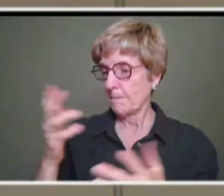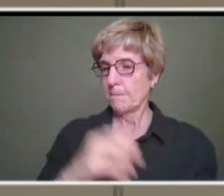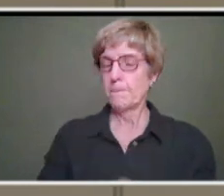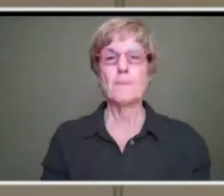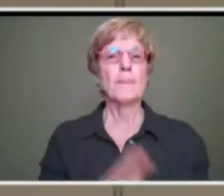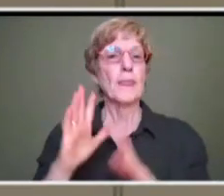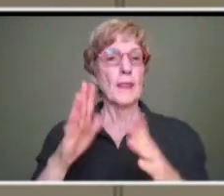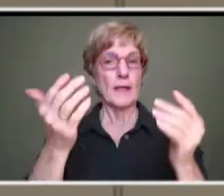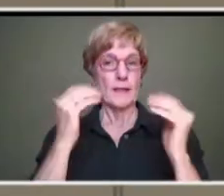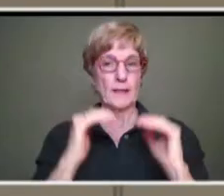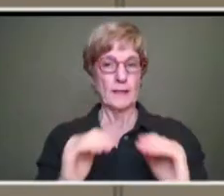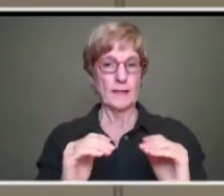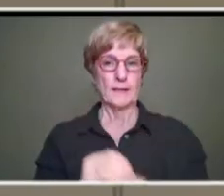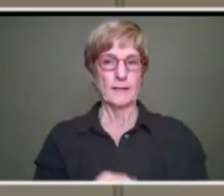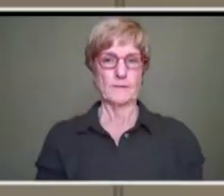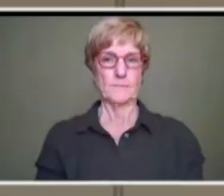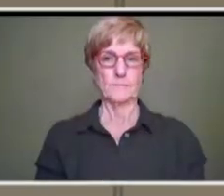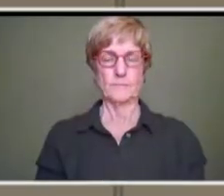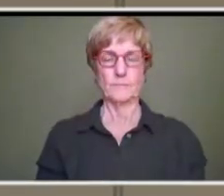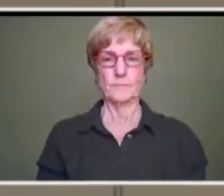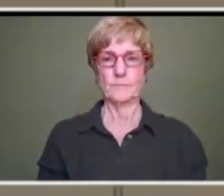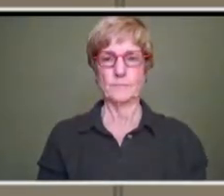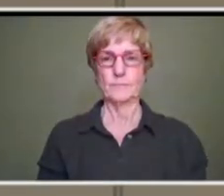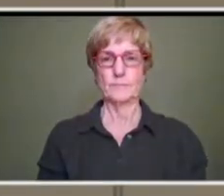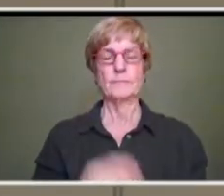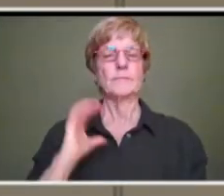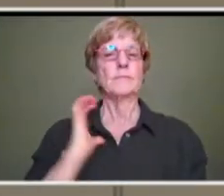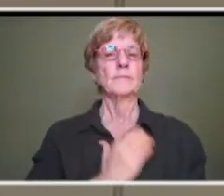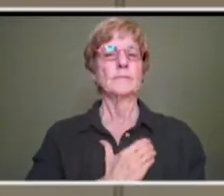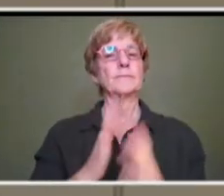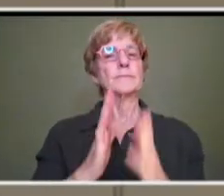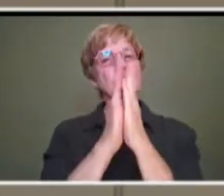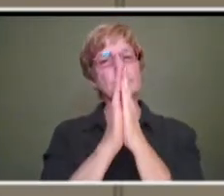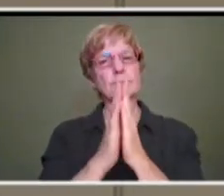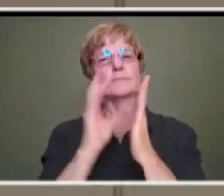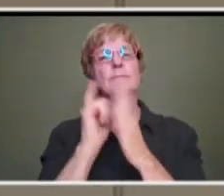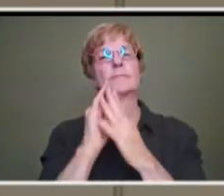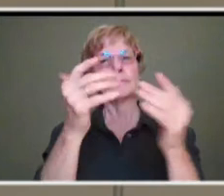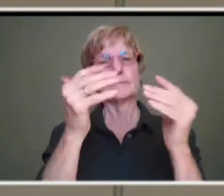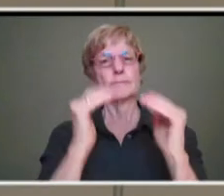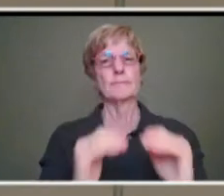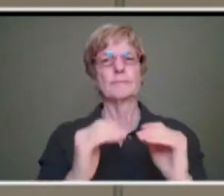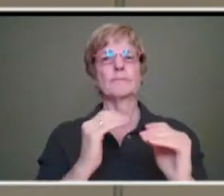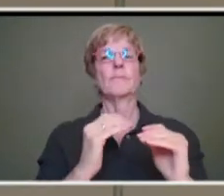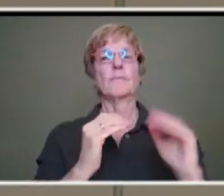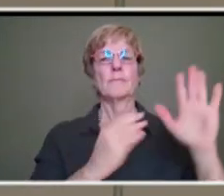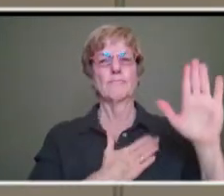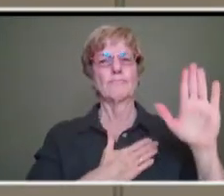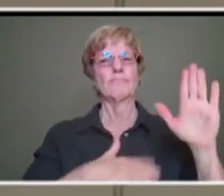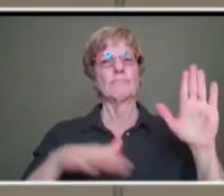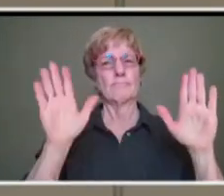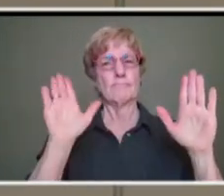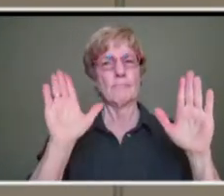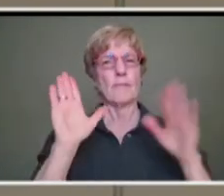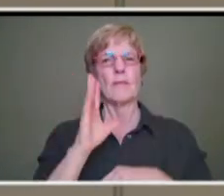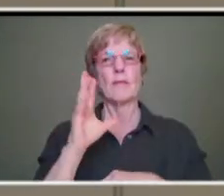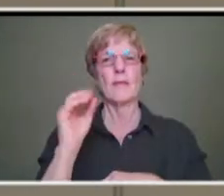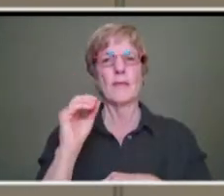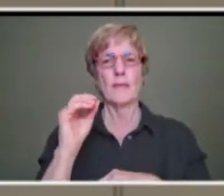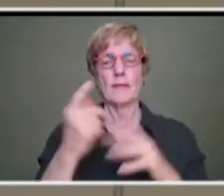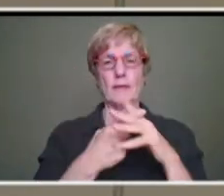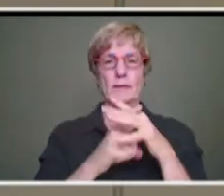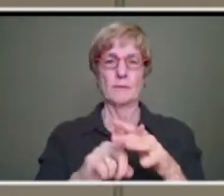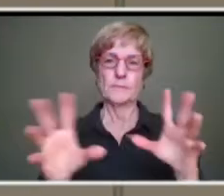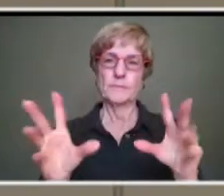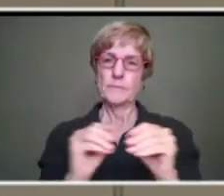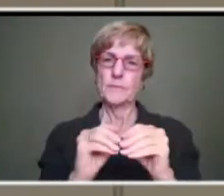next we will move on to our invocation which will be followed by the Pledge of Allegiance We Begin our meetings